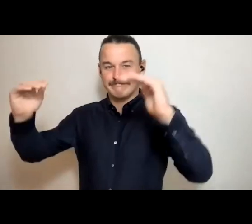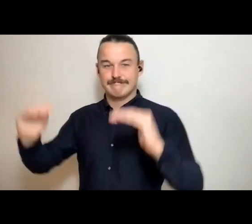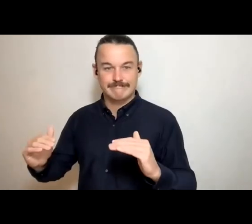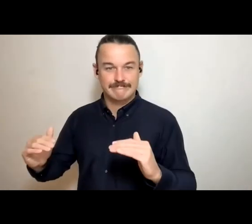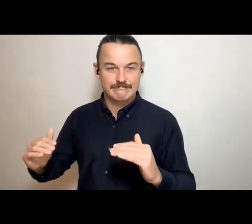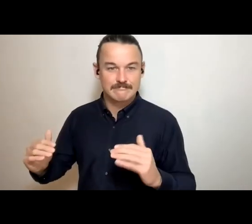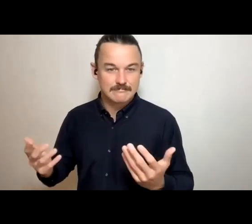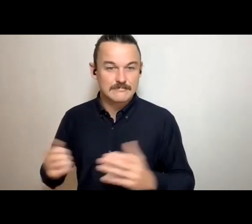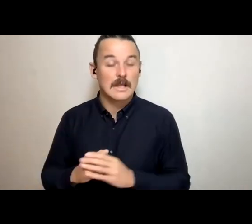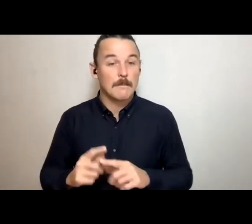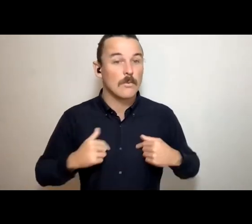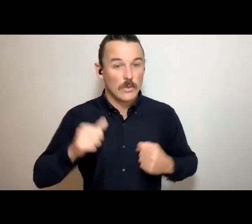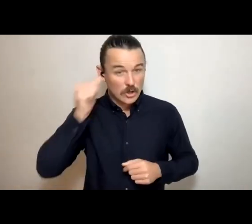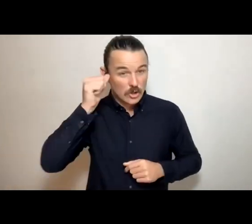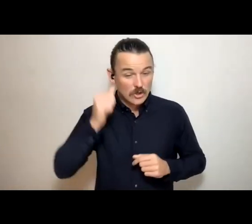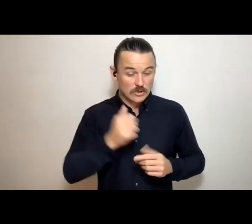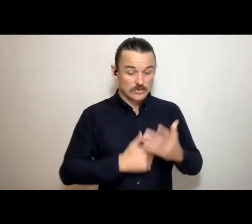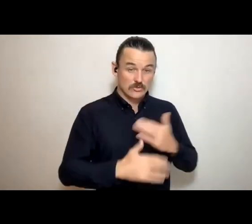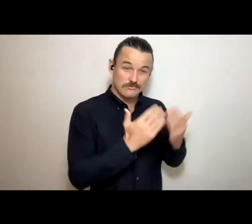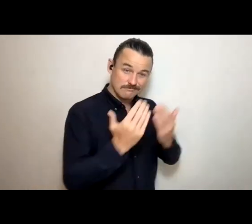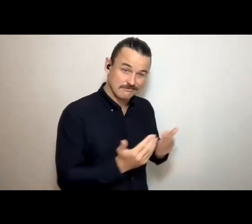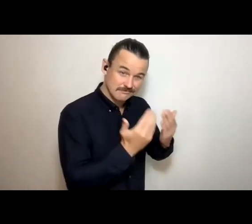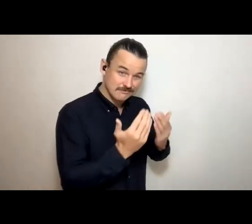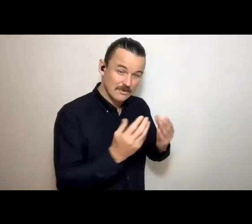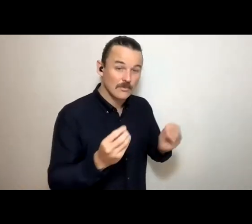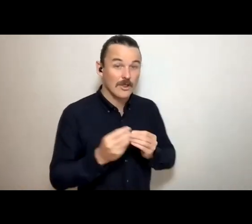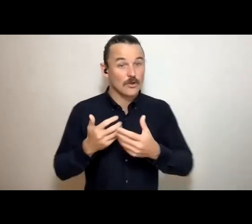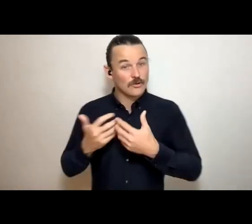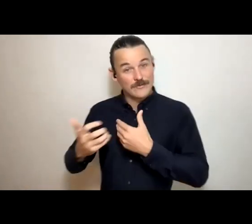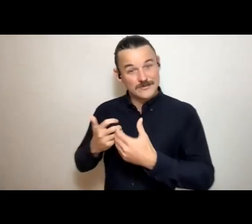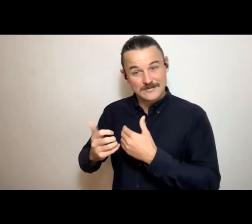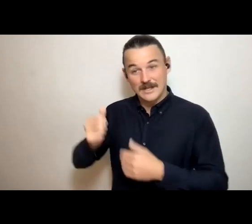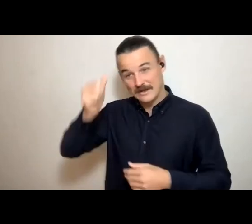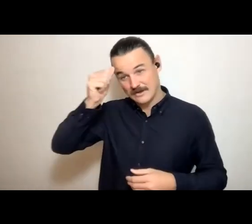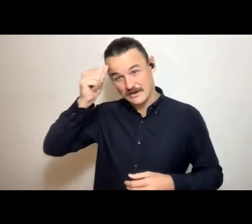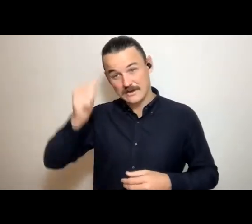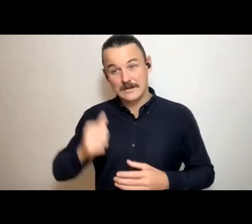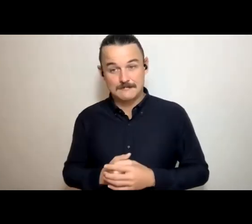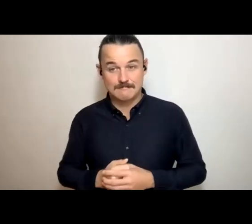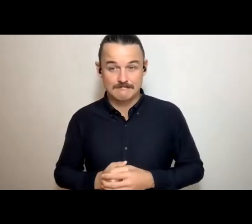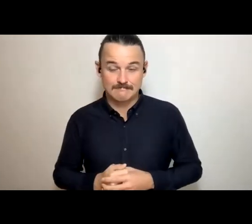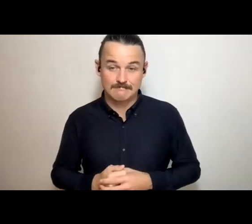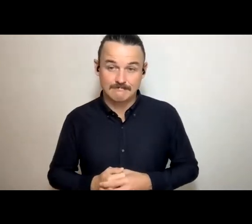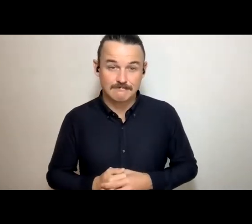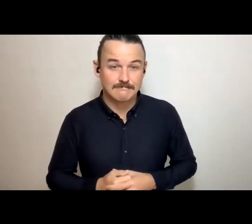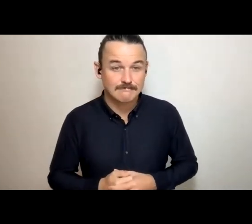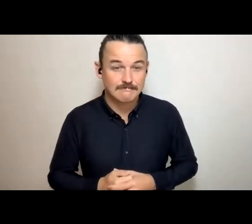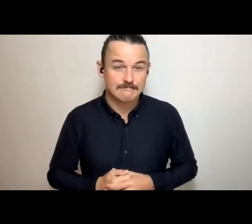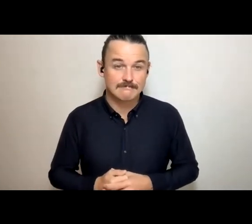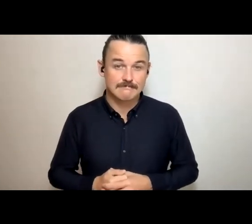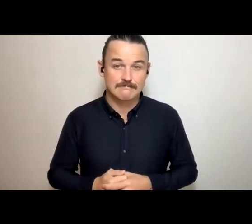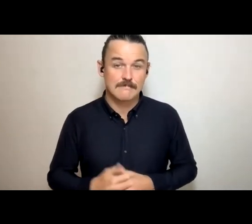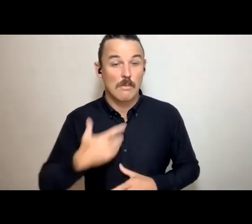and one of the wonderful things about sociology and higher education is we know that there is a conceit that, um, uh, it's easier sometimes